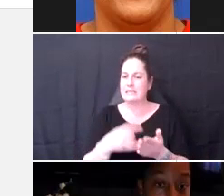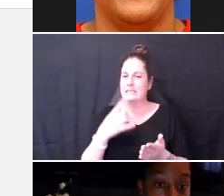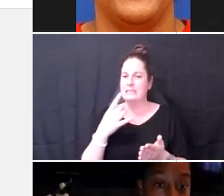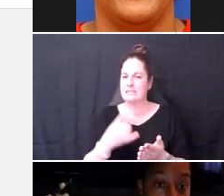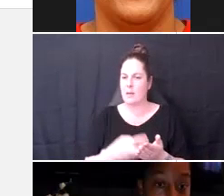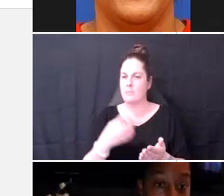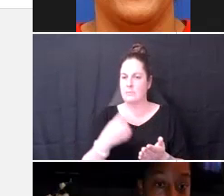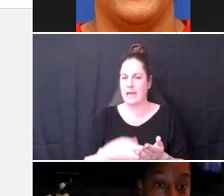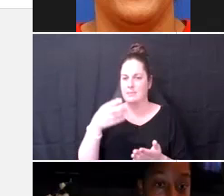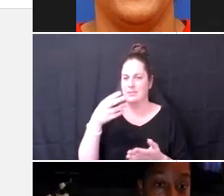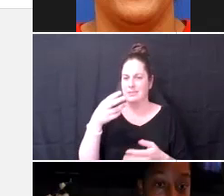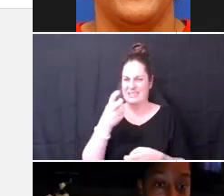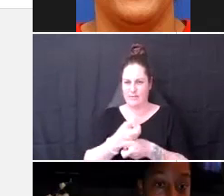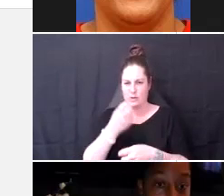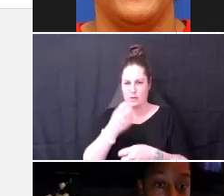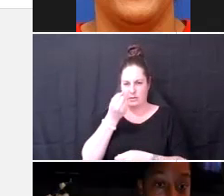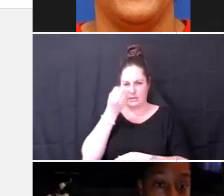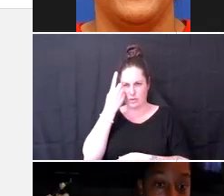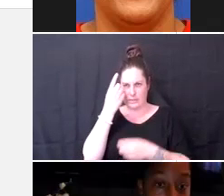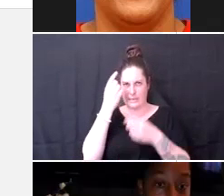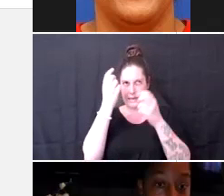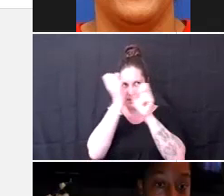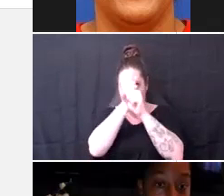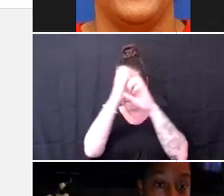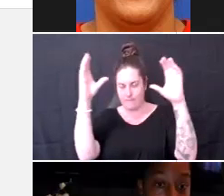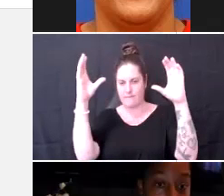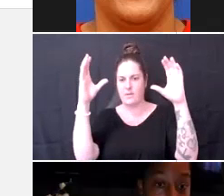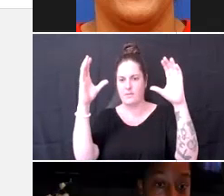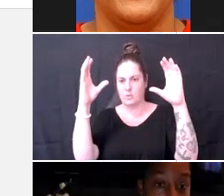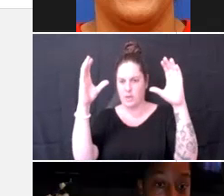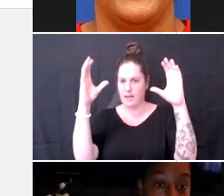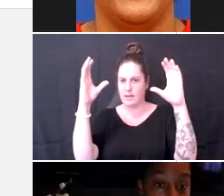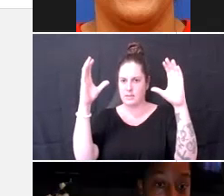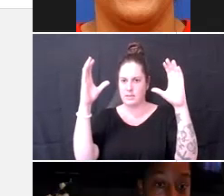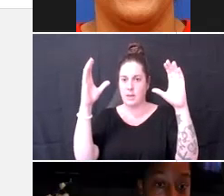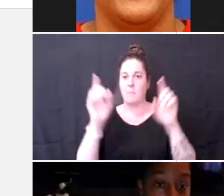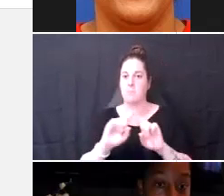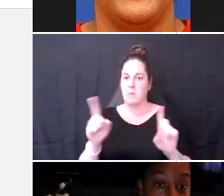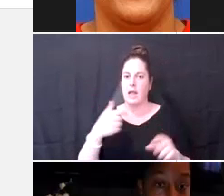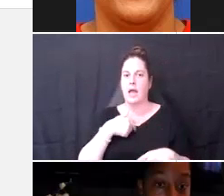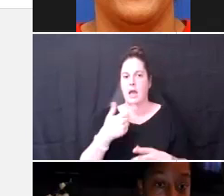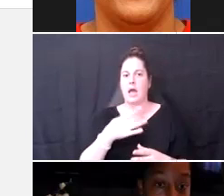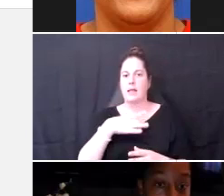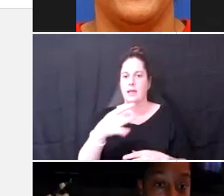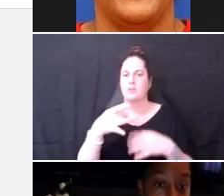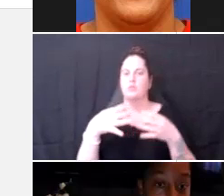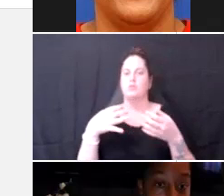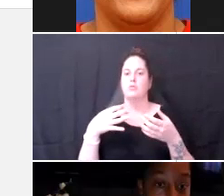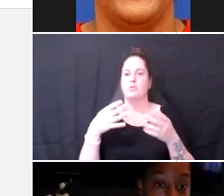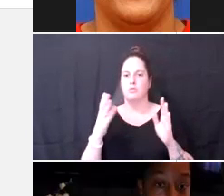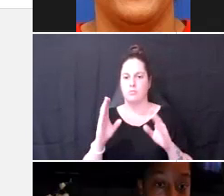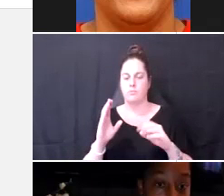or conceptualize. But what I like to say is, if you want to think about the difference